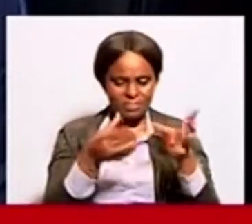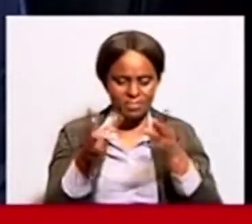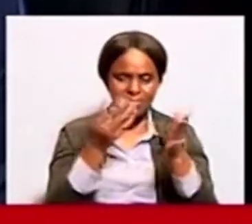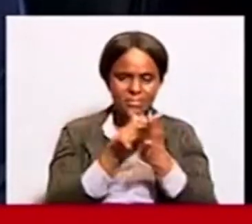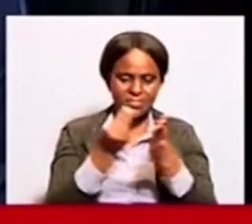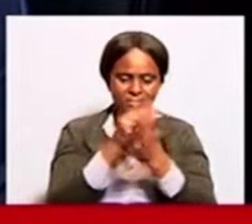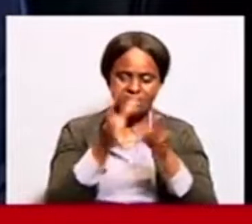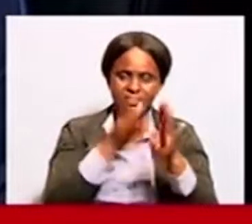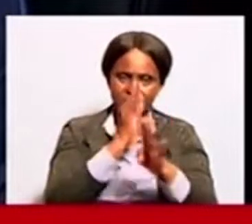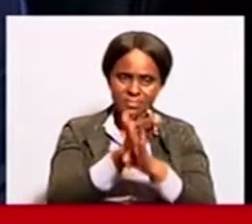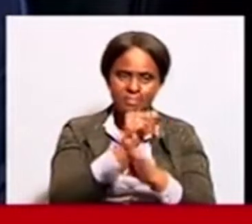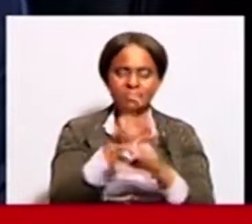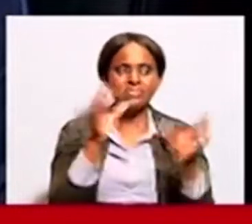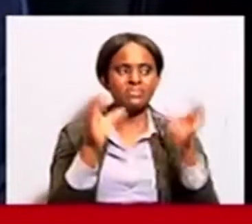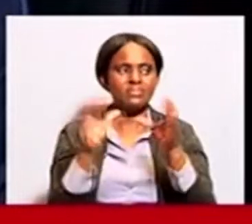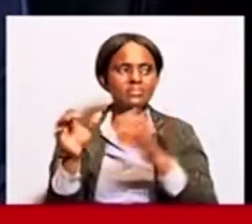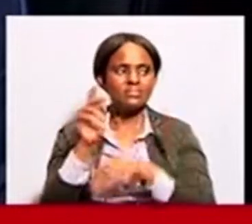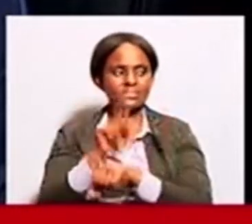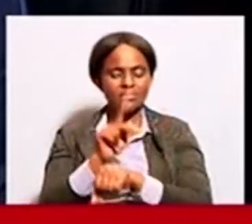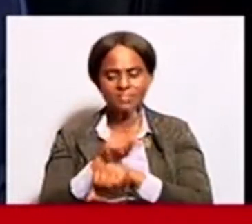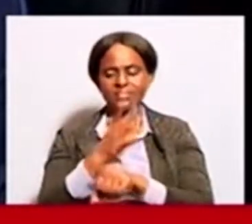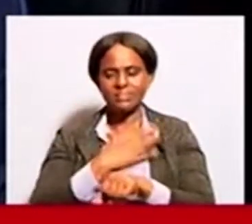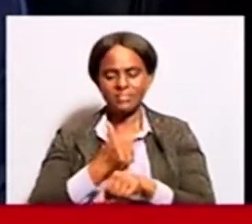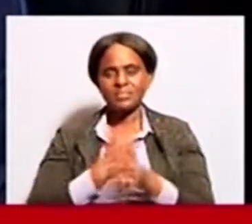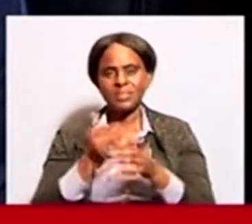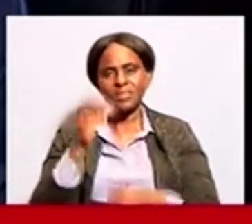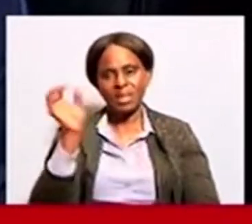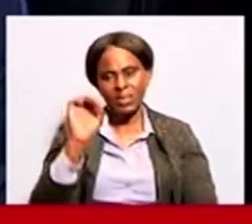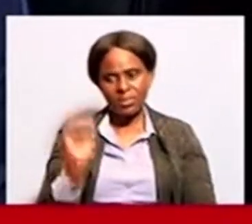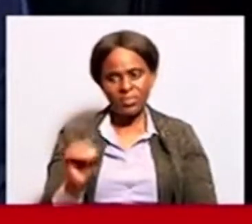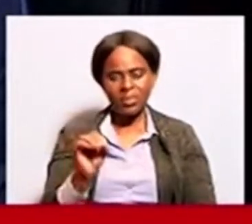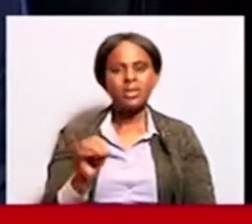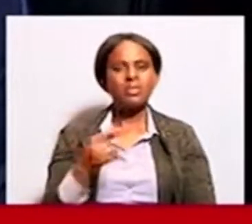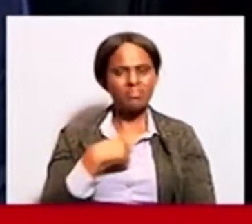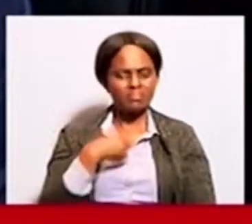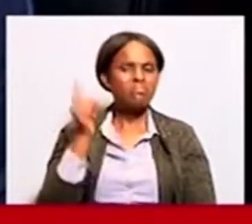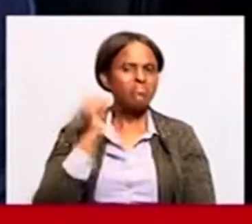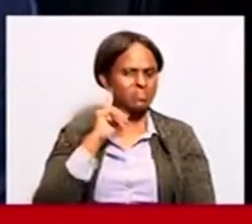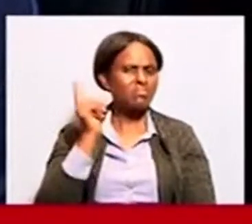community projects? I want it in percentage terms because I've heard a number of